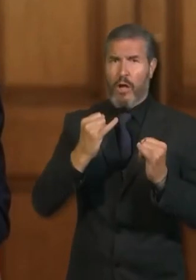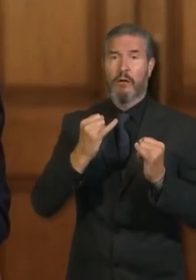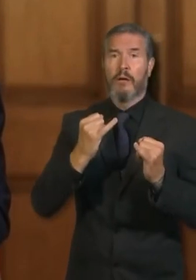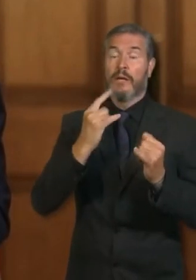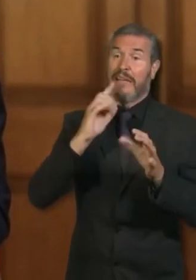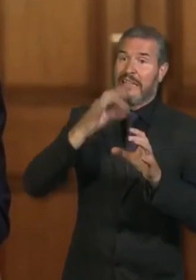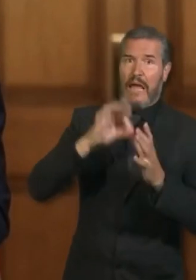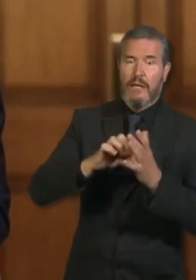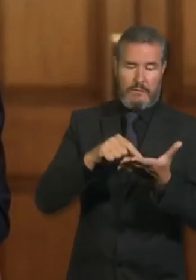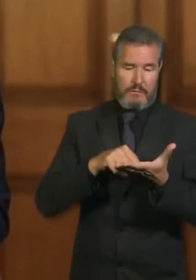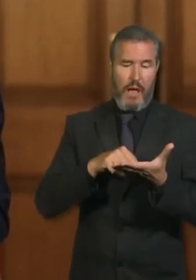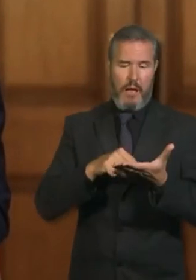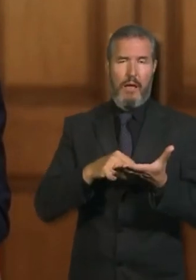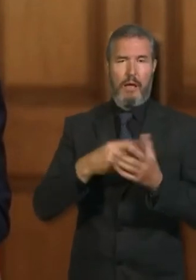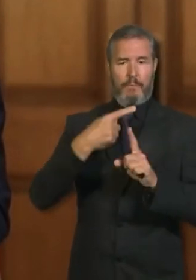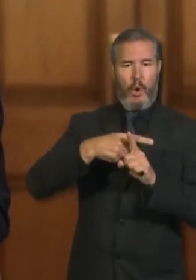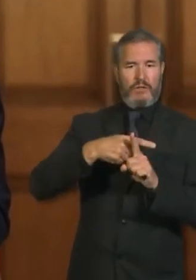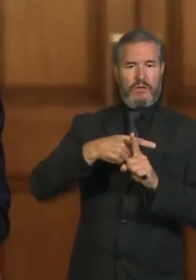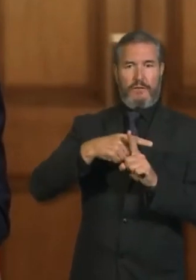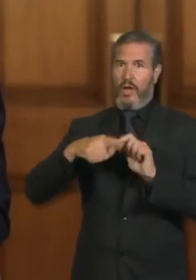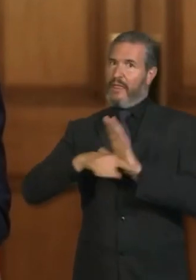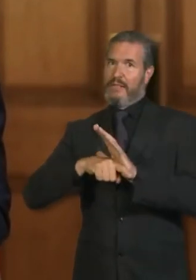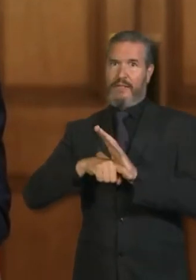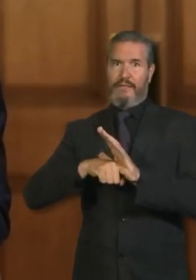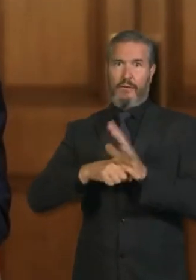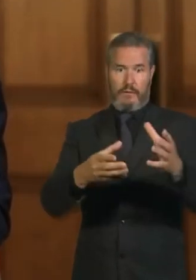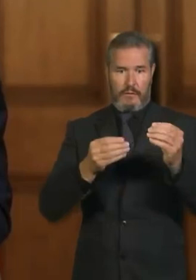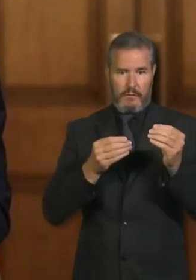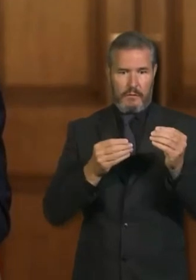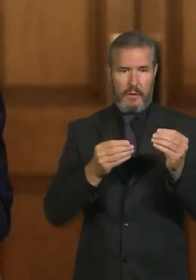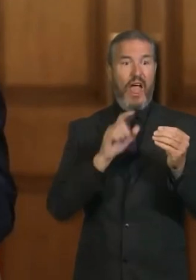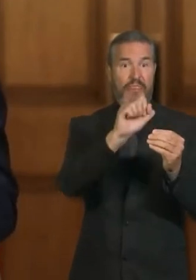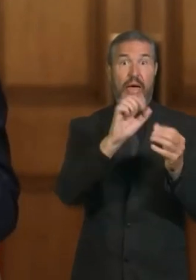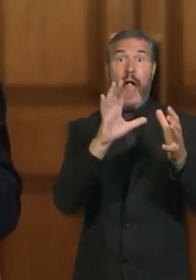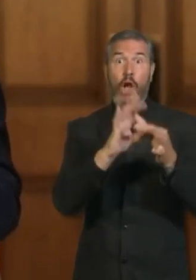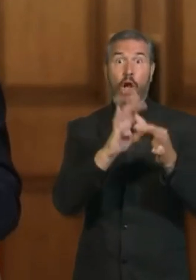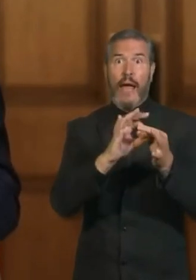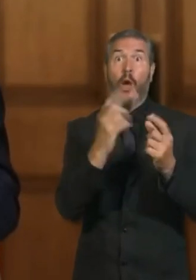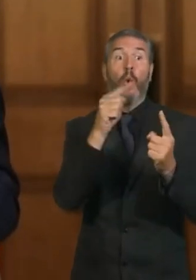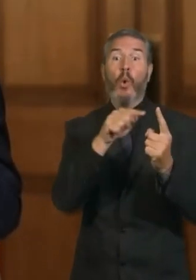whether they have symptoms or not, they are isolating for the period